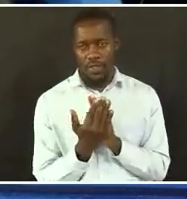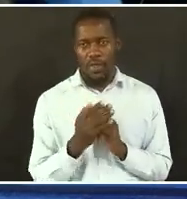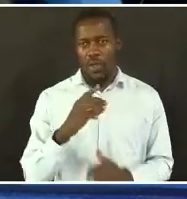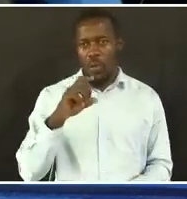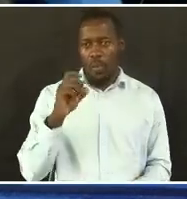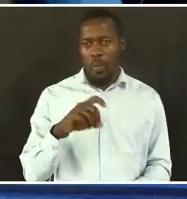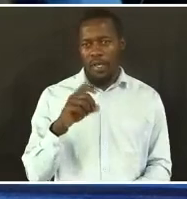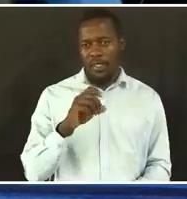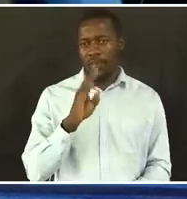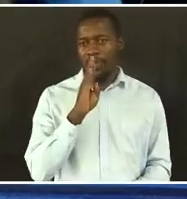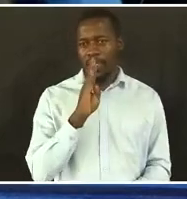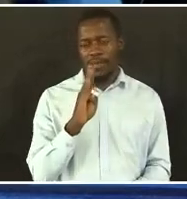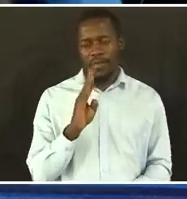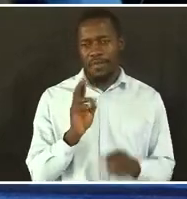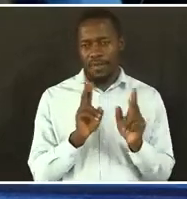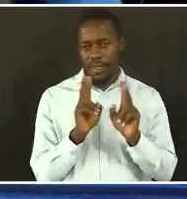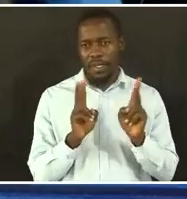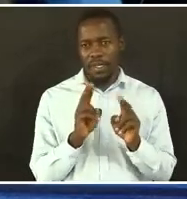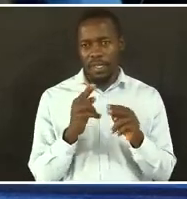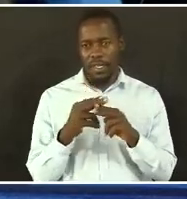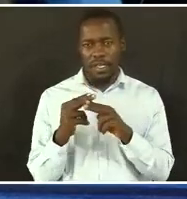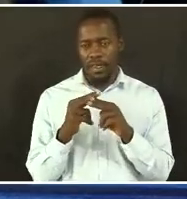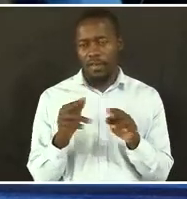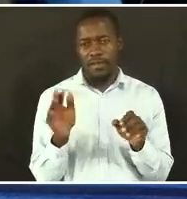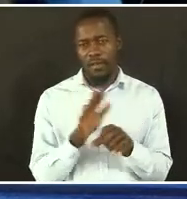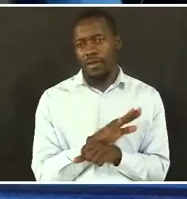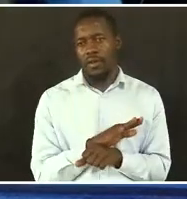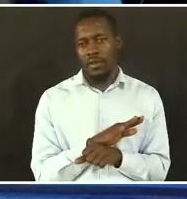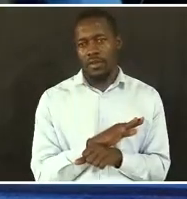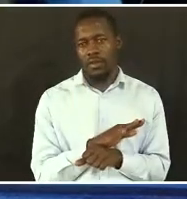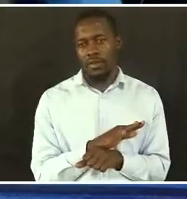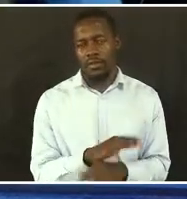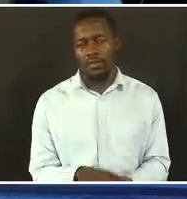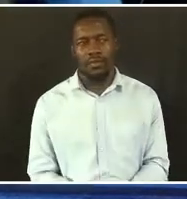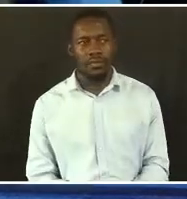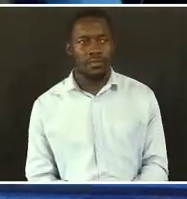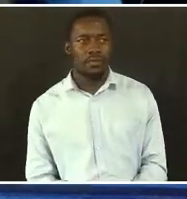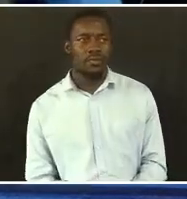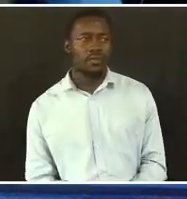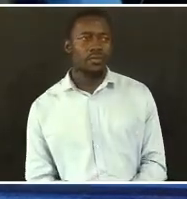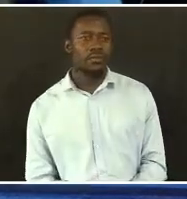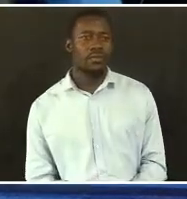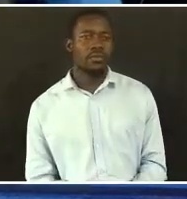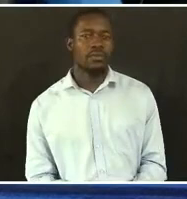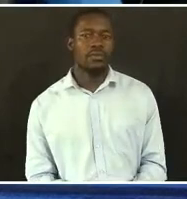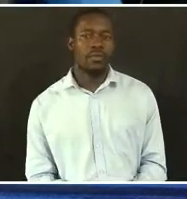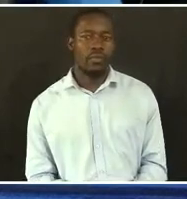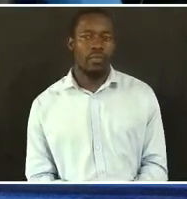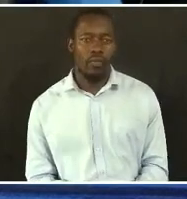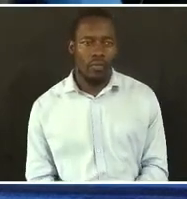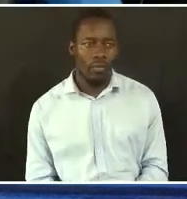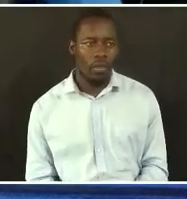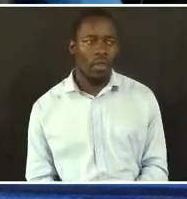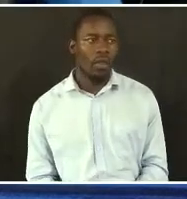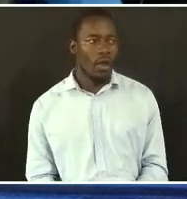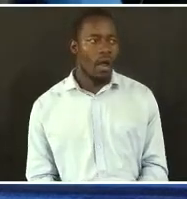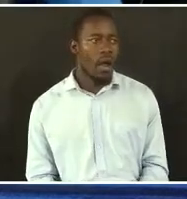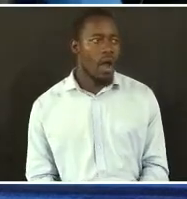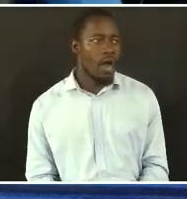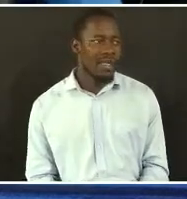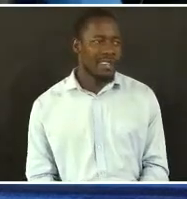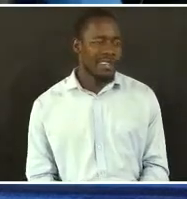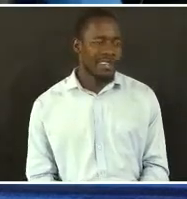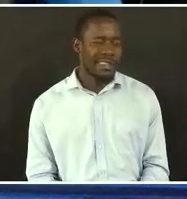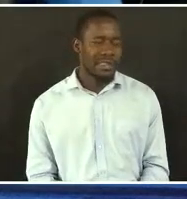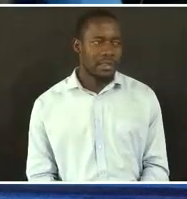very sensitive and you have to be very careful in how you handle every situation that you are dealing